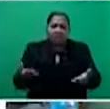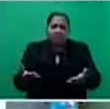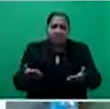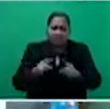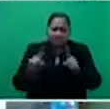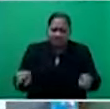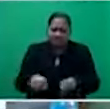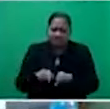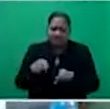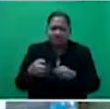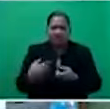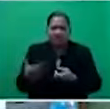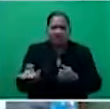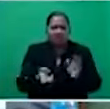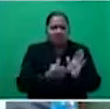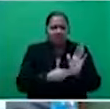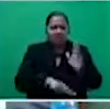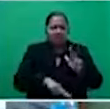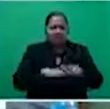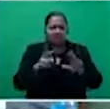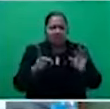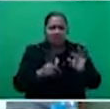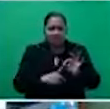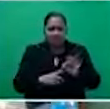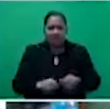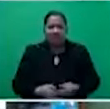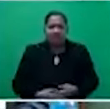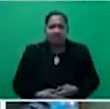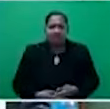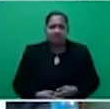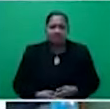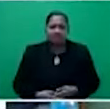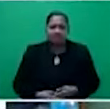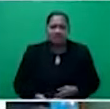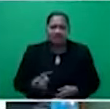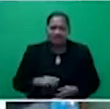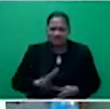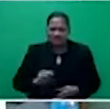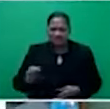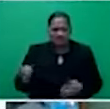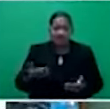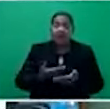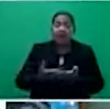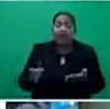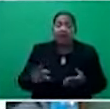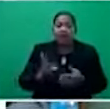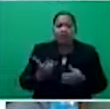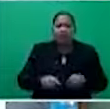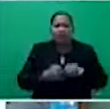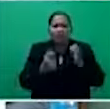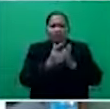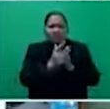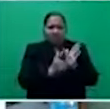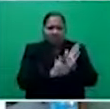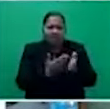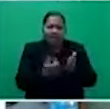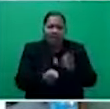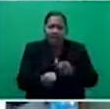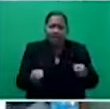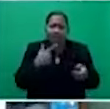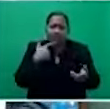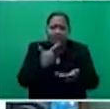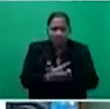PAP, the PAPIs, about how they've breached the law, fundamental breaches, how they've actually lied about certain